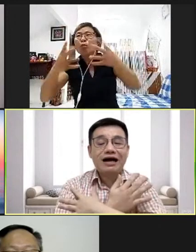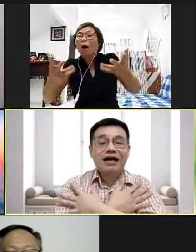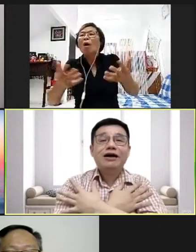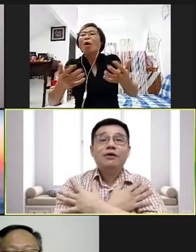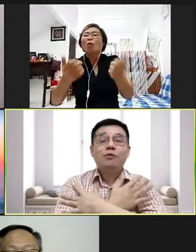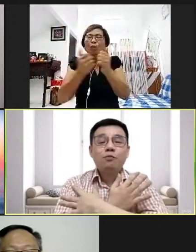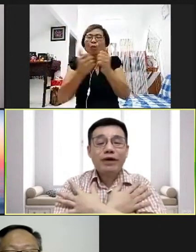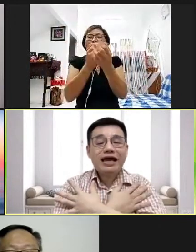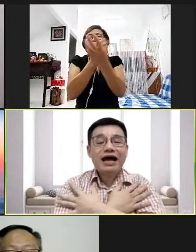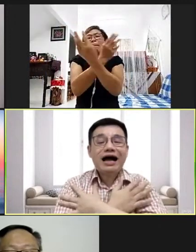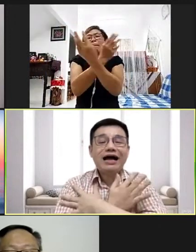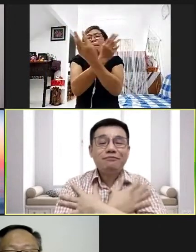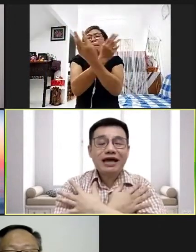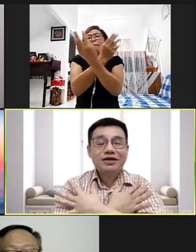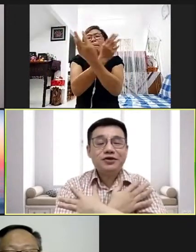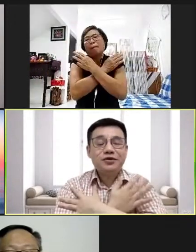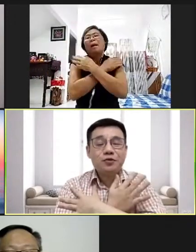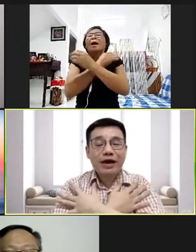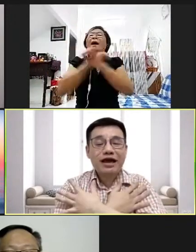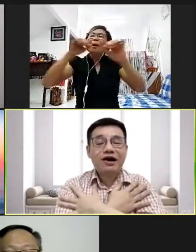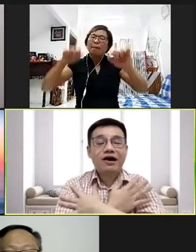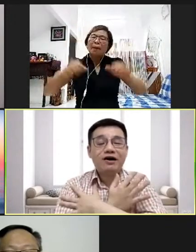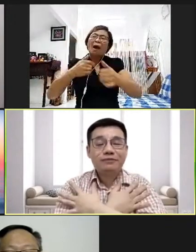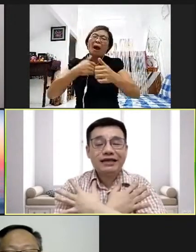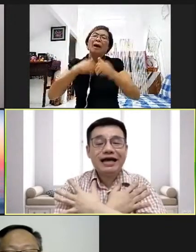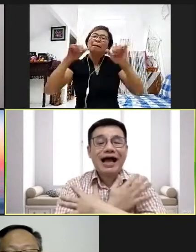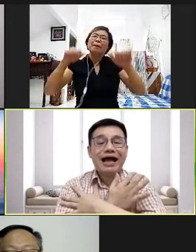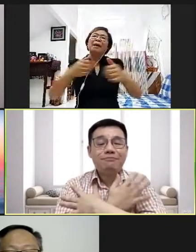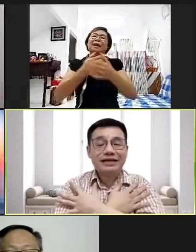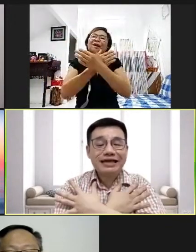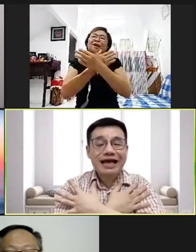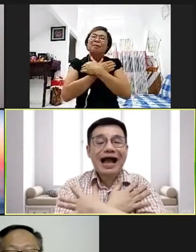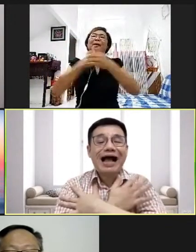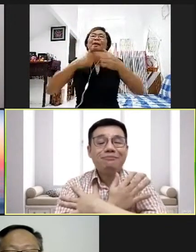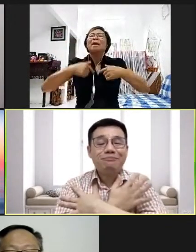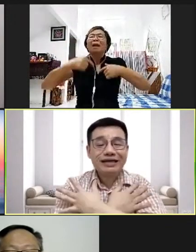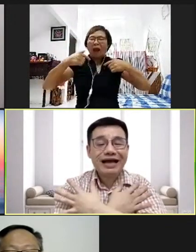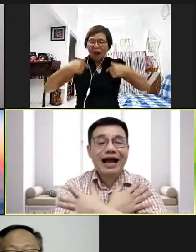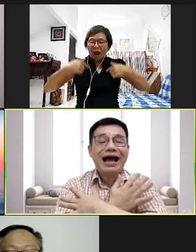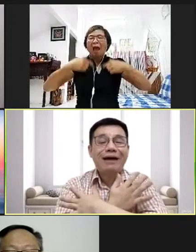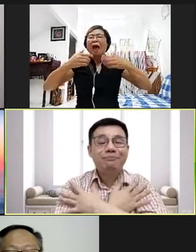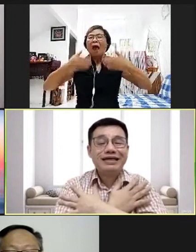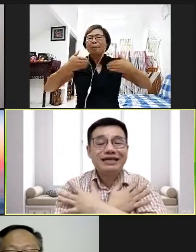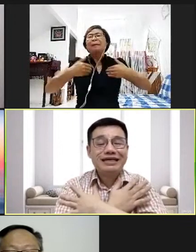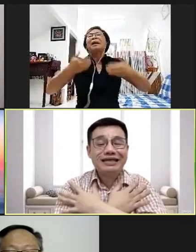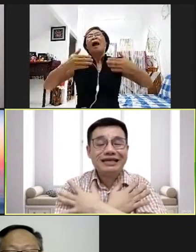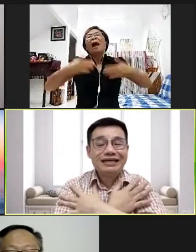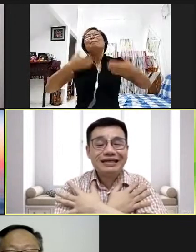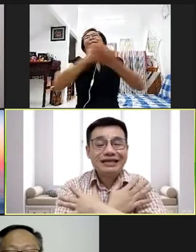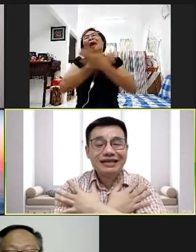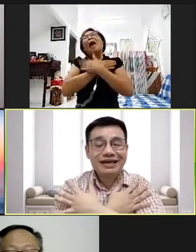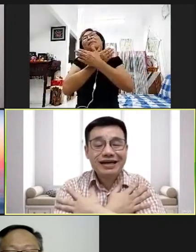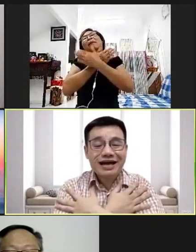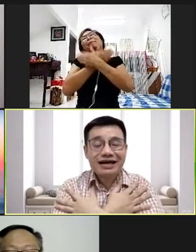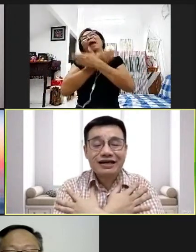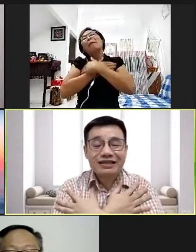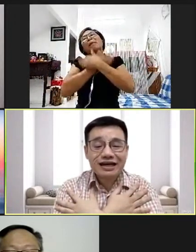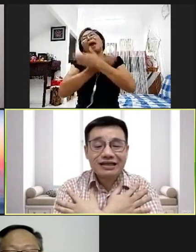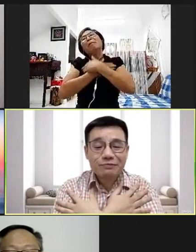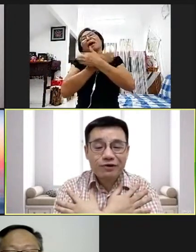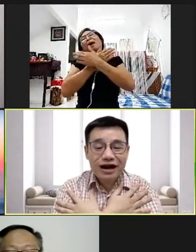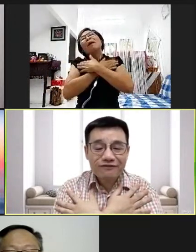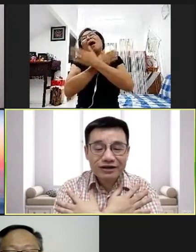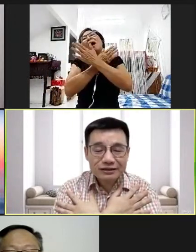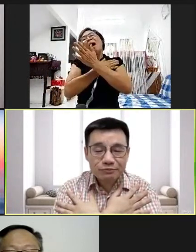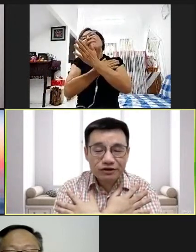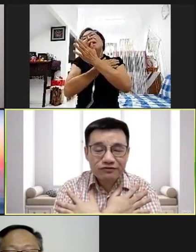hug. May I, may you, may all be happy, happy, happy. Okay, then you can take a